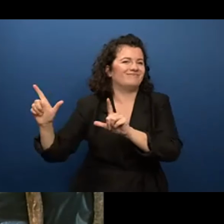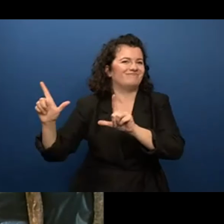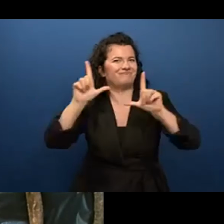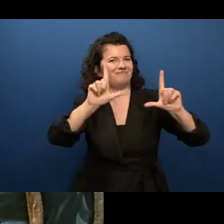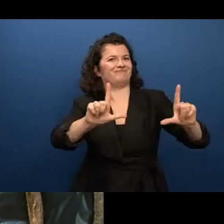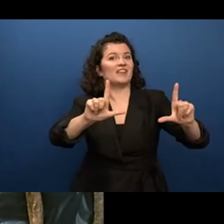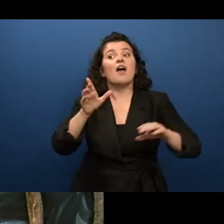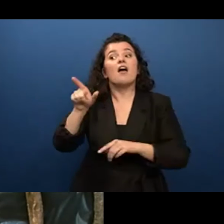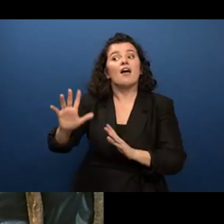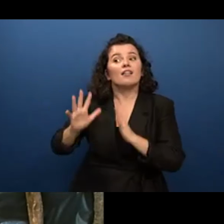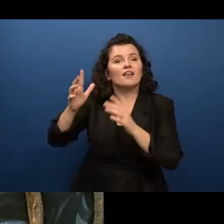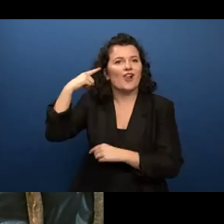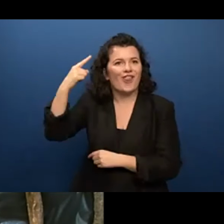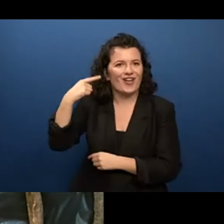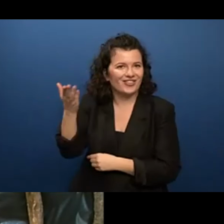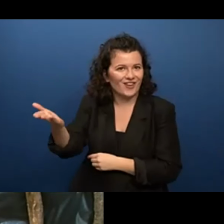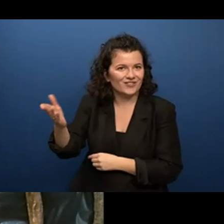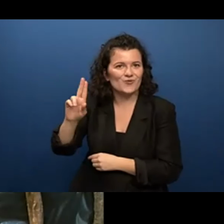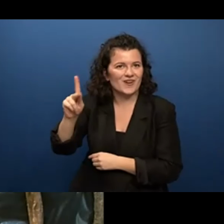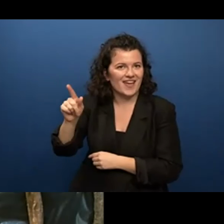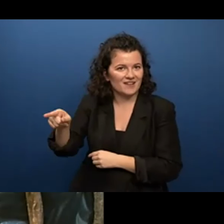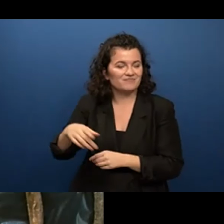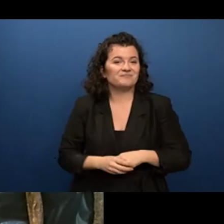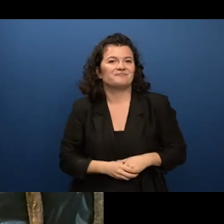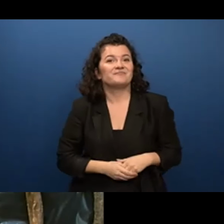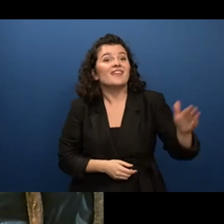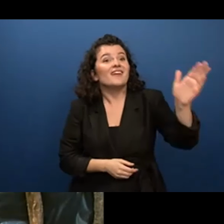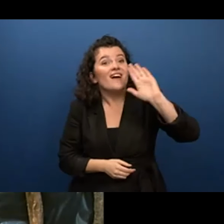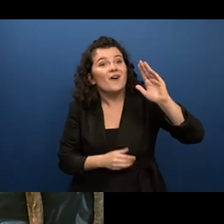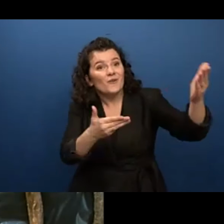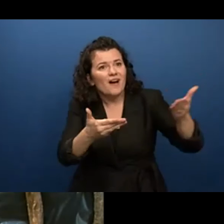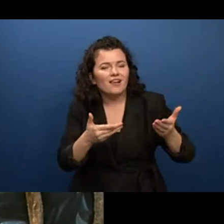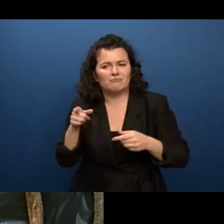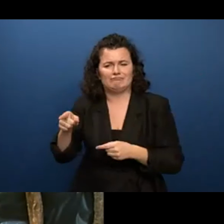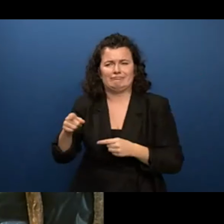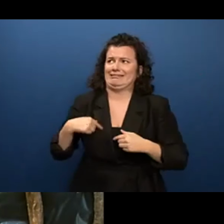everybody. Welcome to you all from damp and cold London.